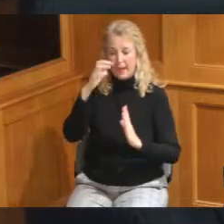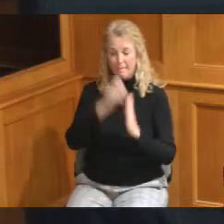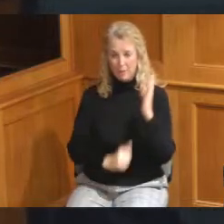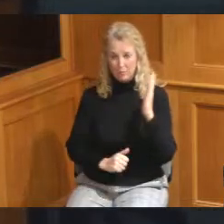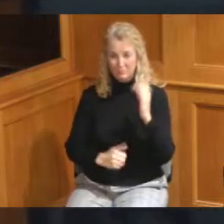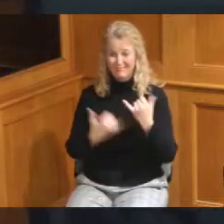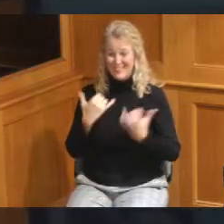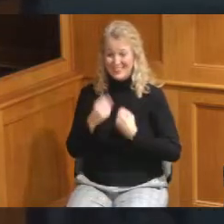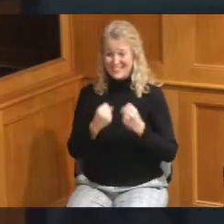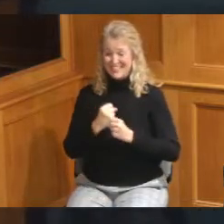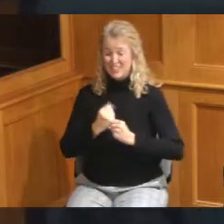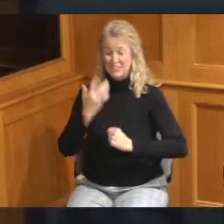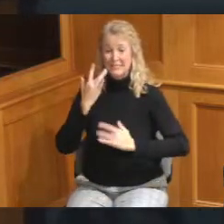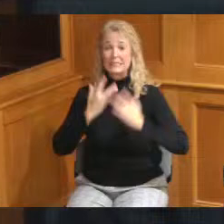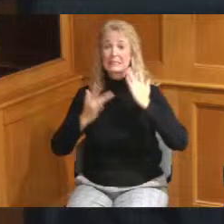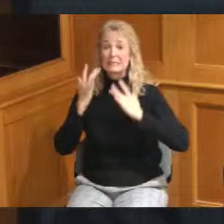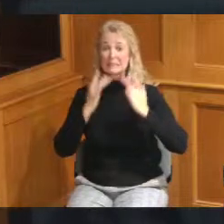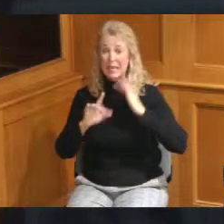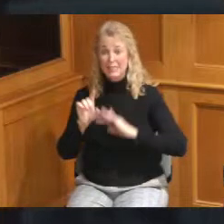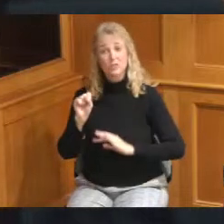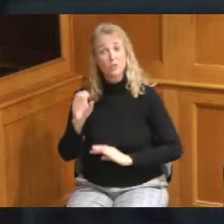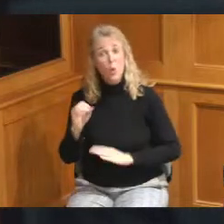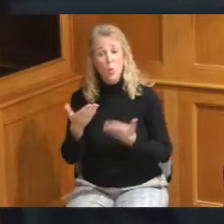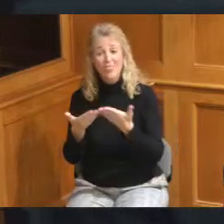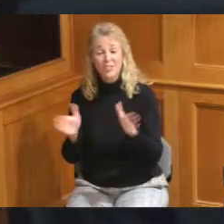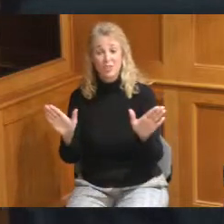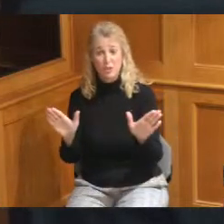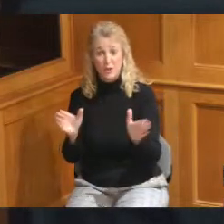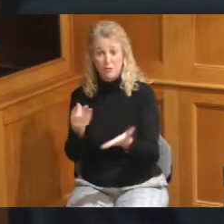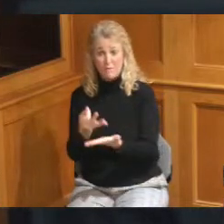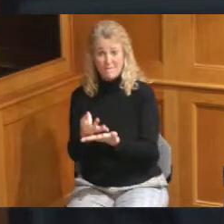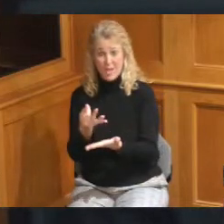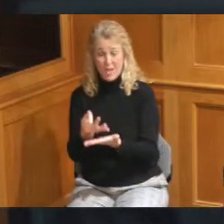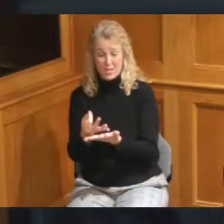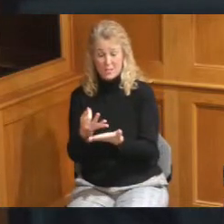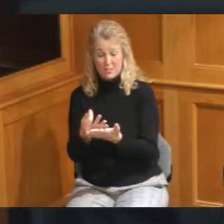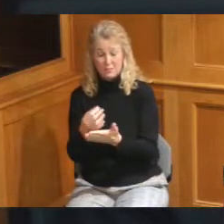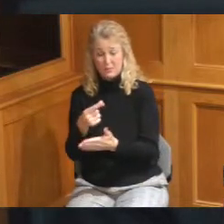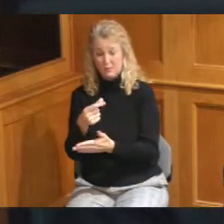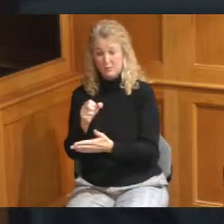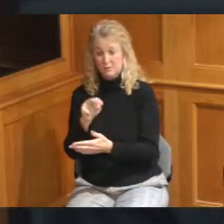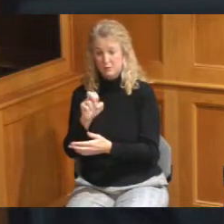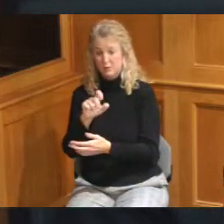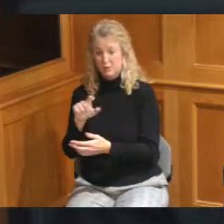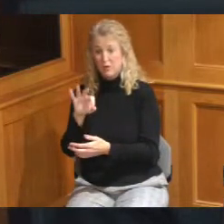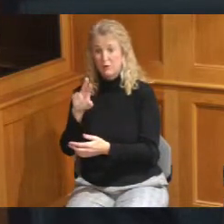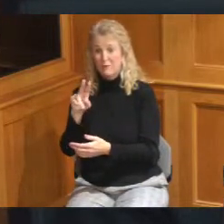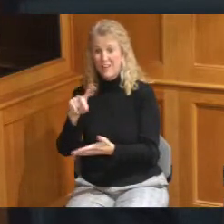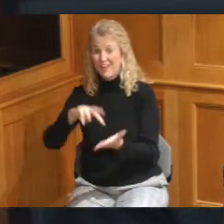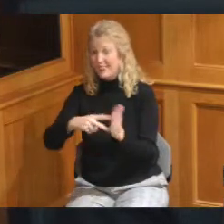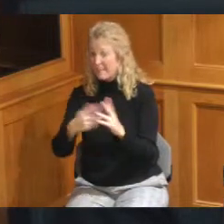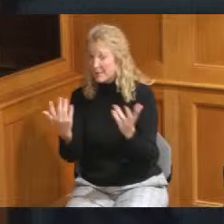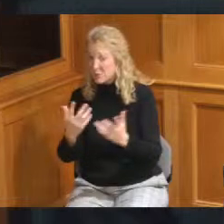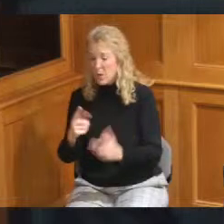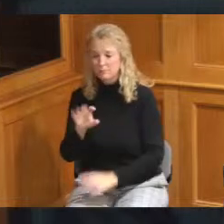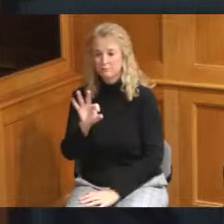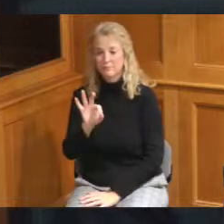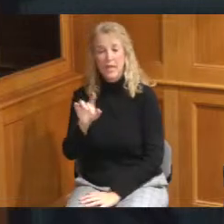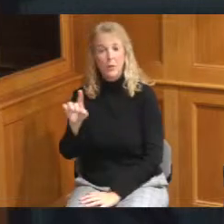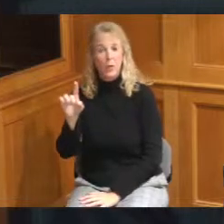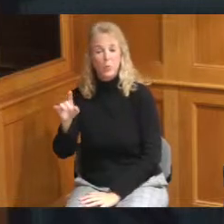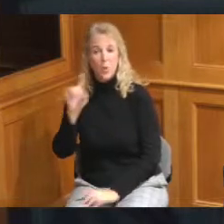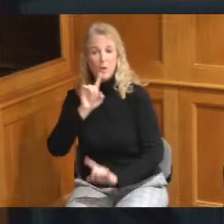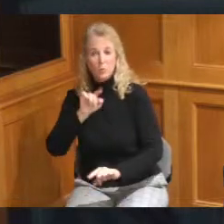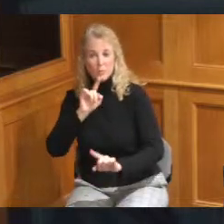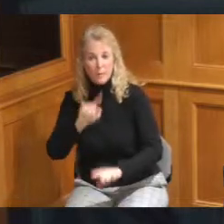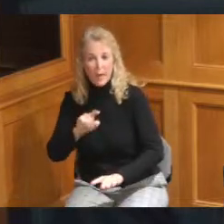tight budget this year. But when we talk about the general fund, we're talking about 911 operators. We're talking about